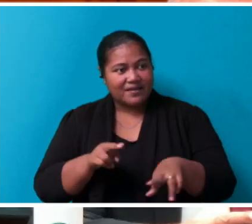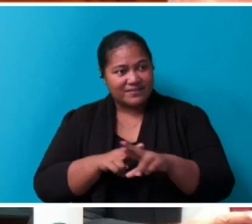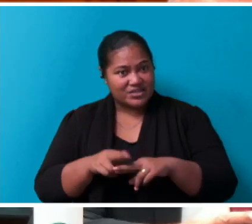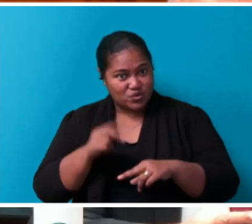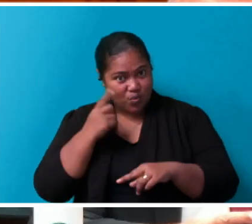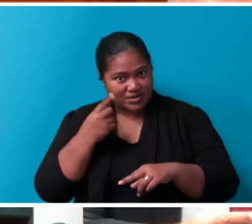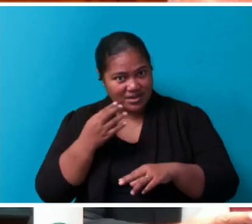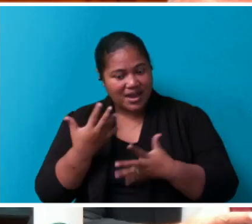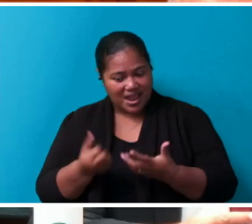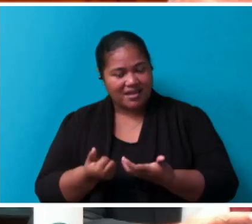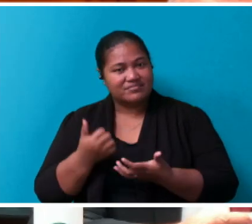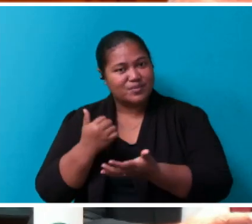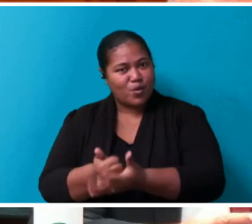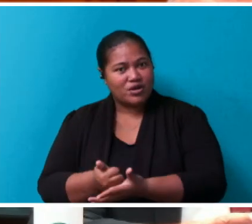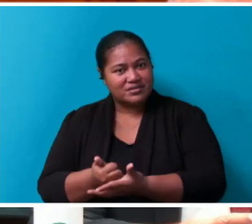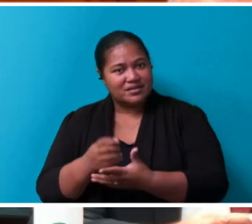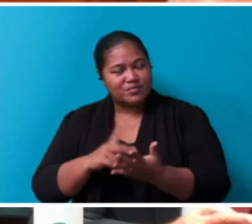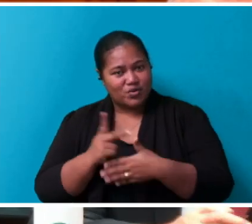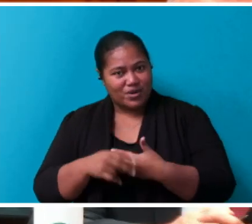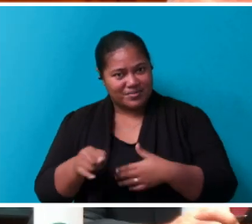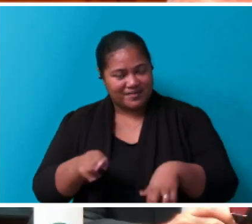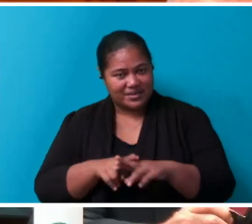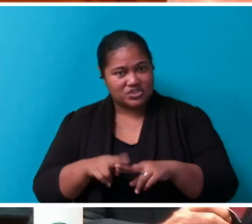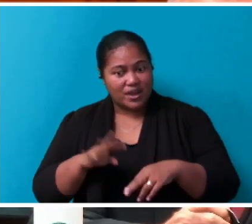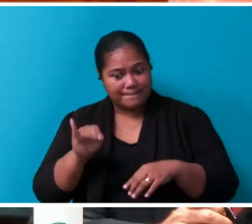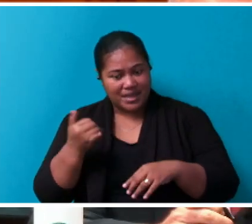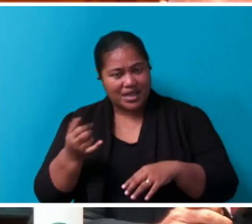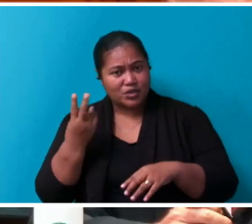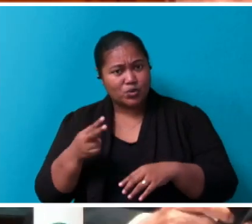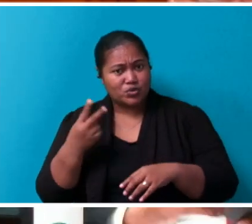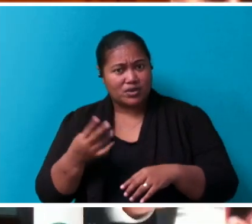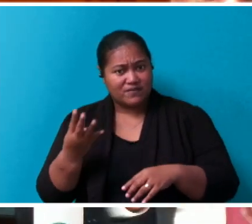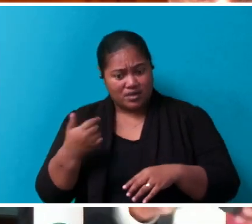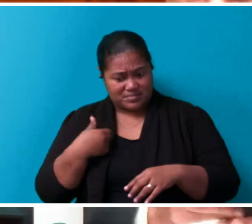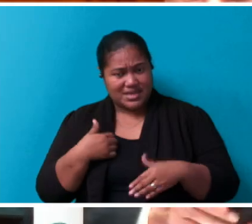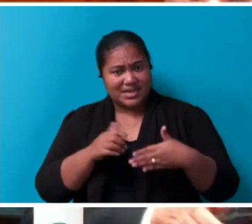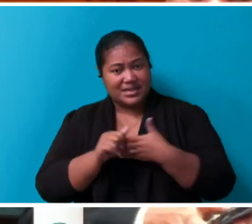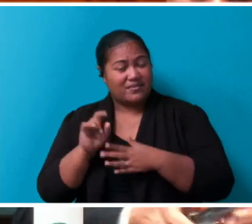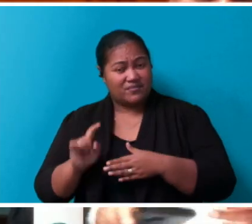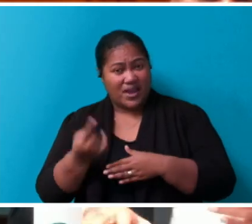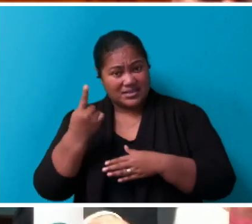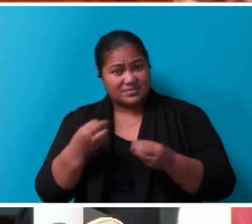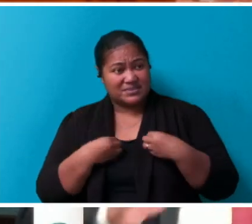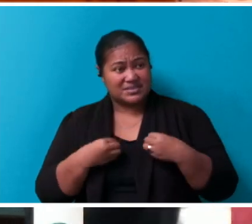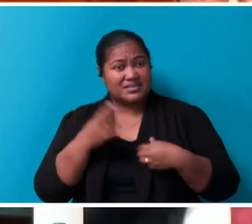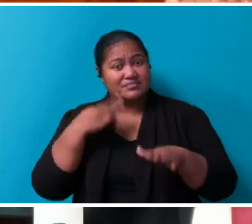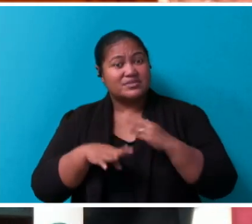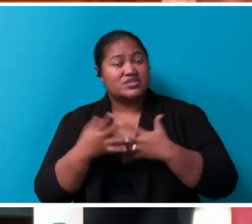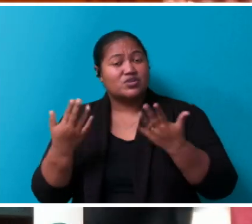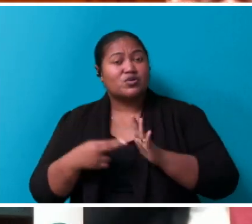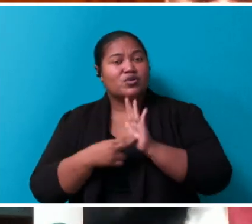Fiji. In May 2024, I led the first ever largest business mission to North